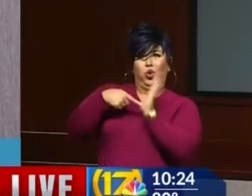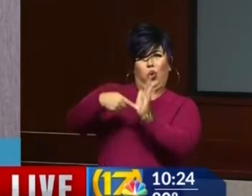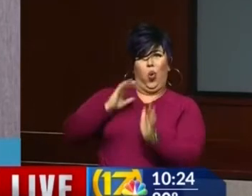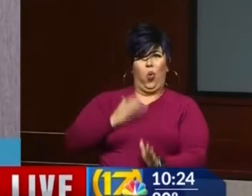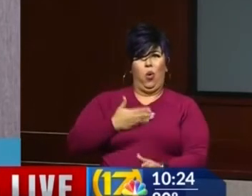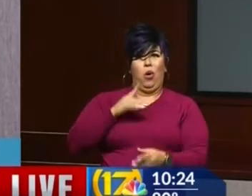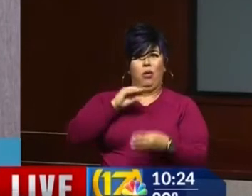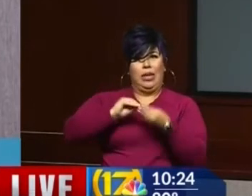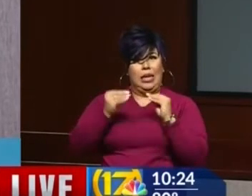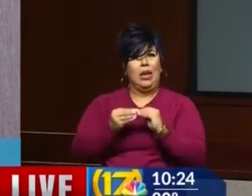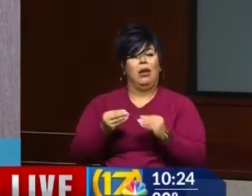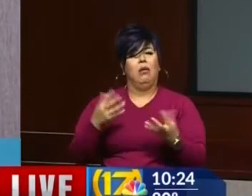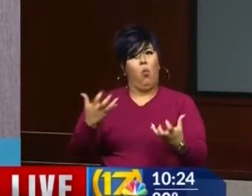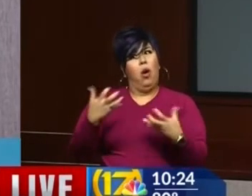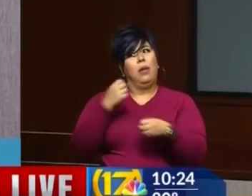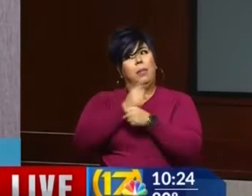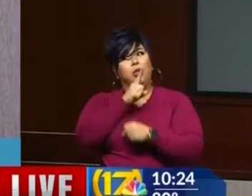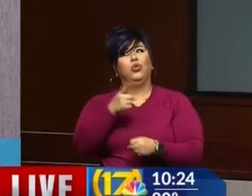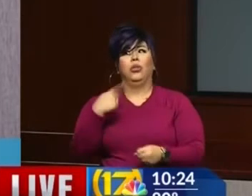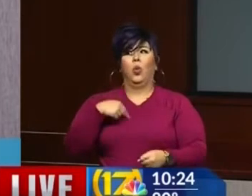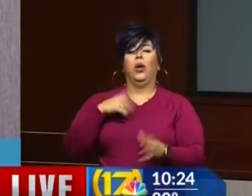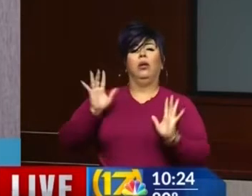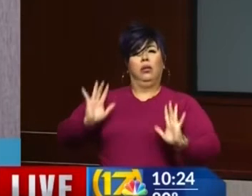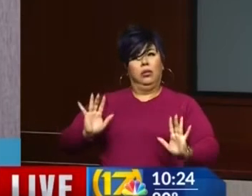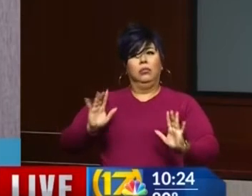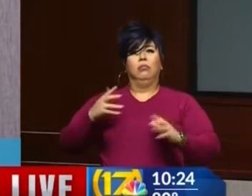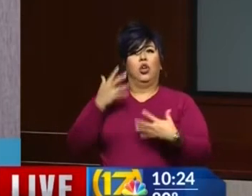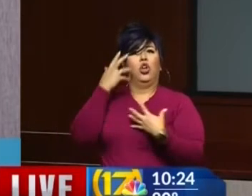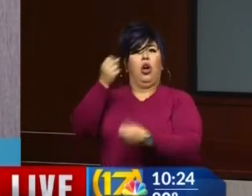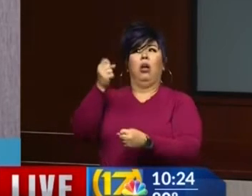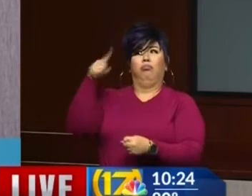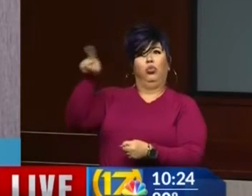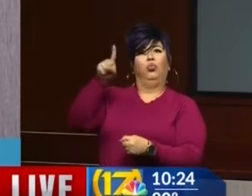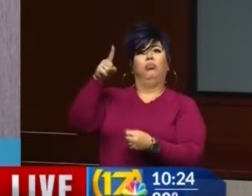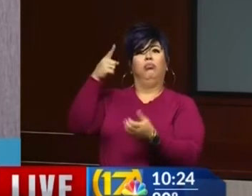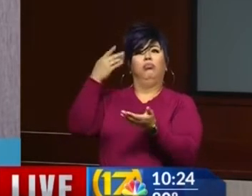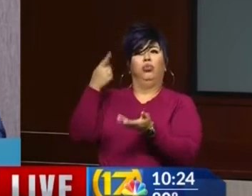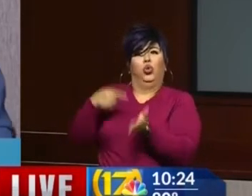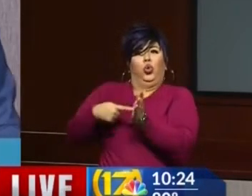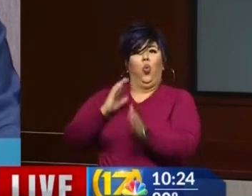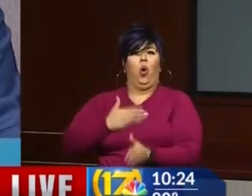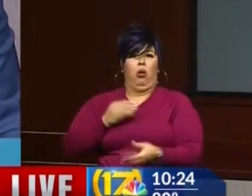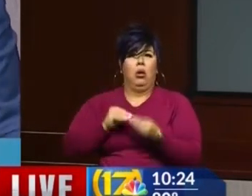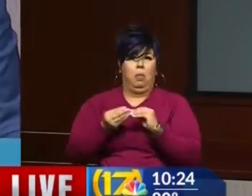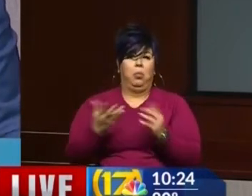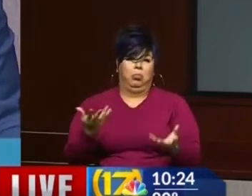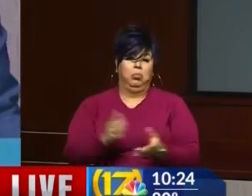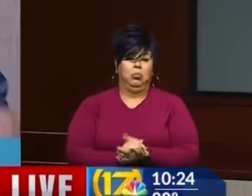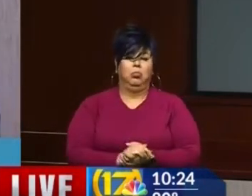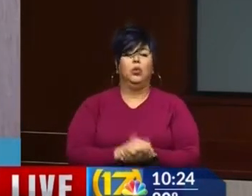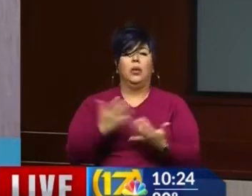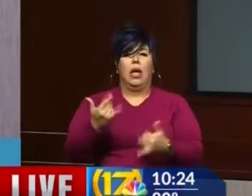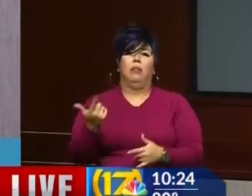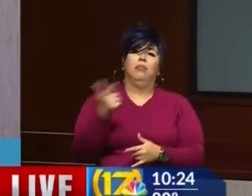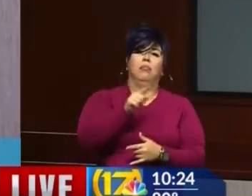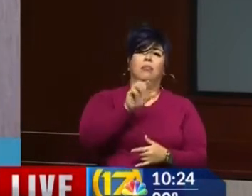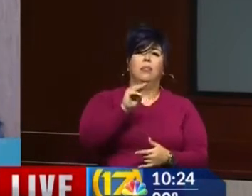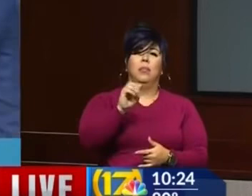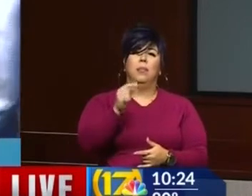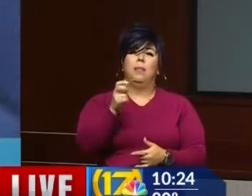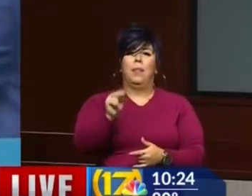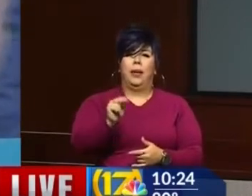that that we can have assurances that these numbers are being counted accurately. With that, I will hand it back to Megan for